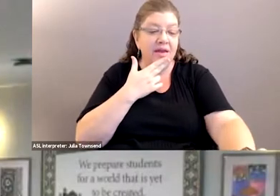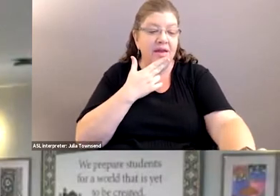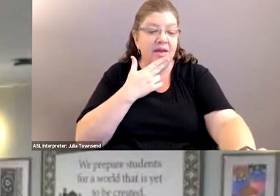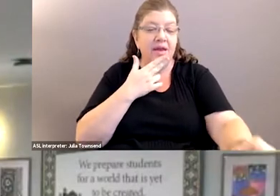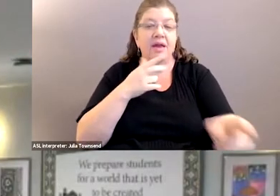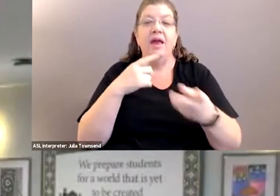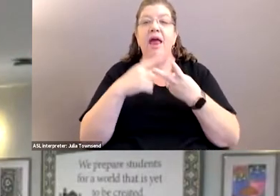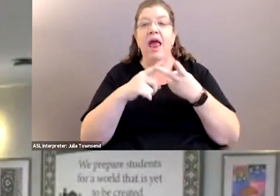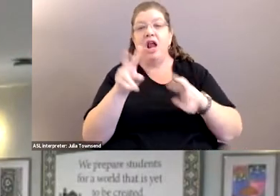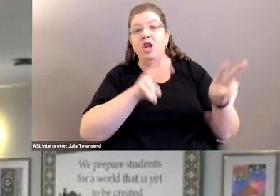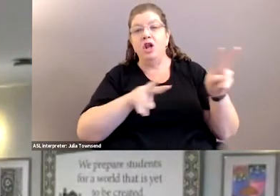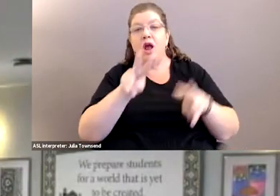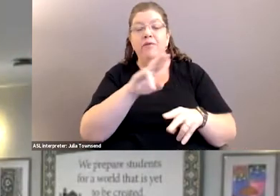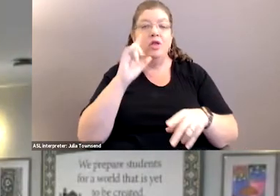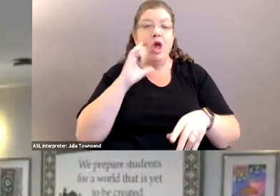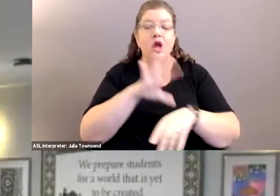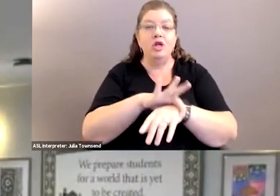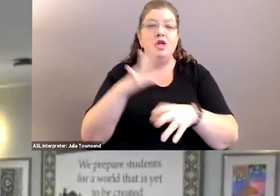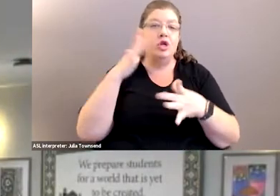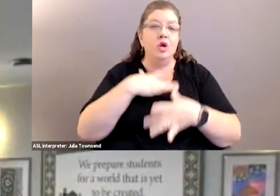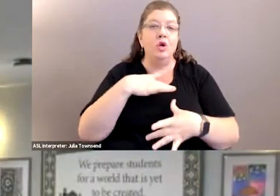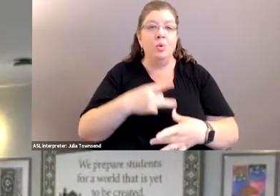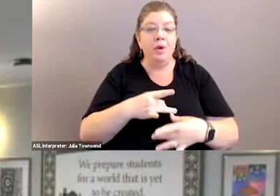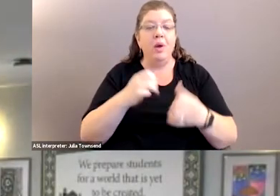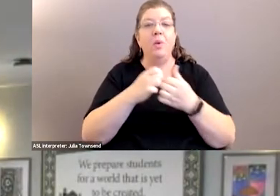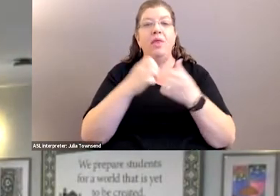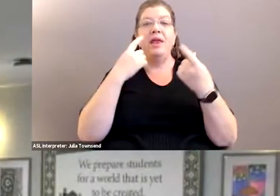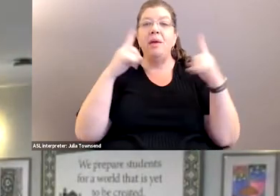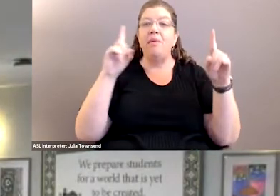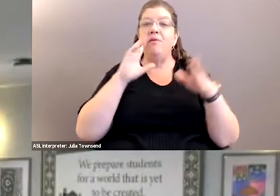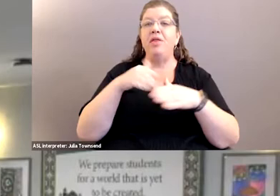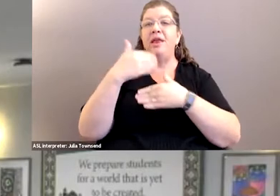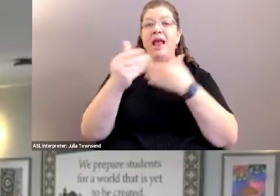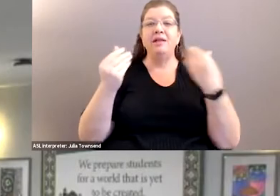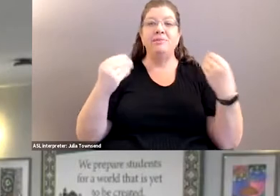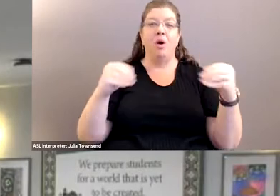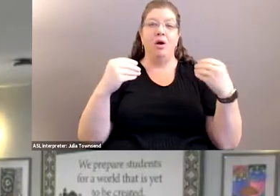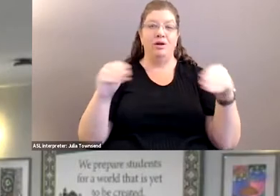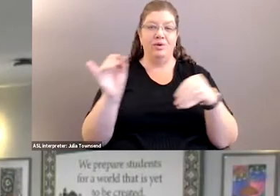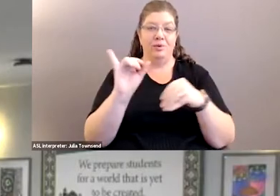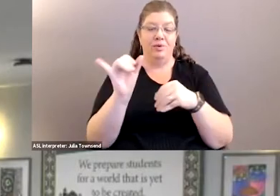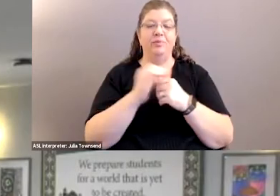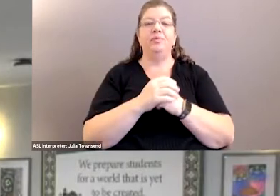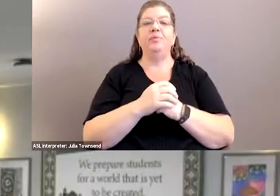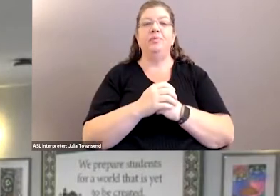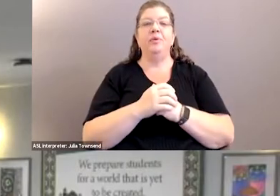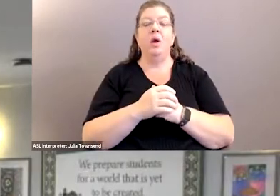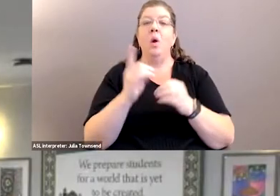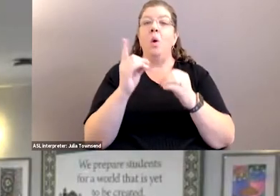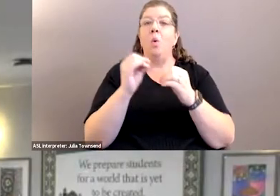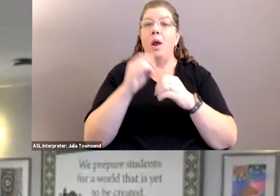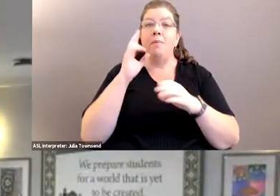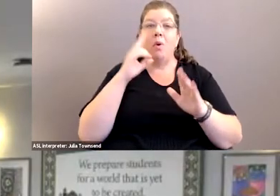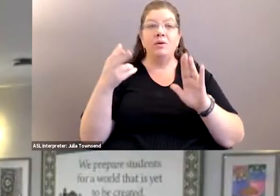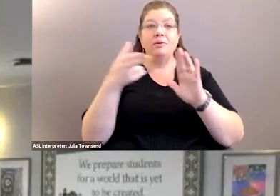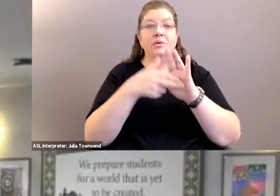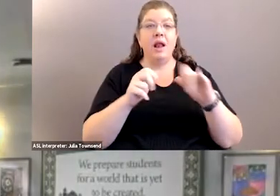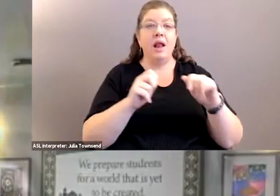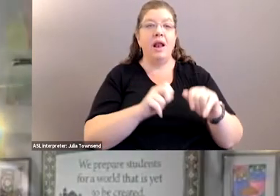jewelry along of course with an announcement for their next market one last slide board members